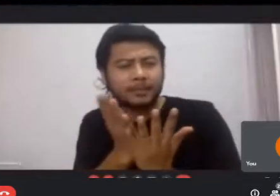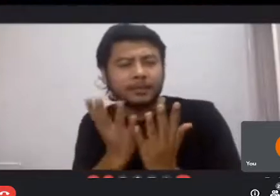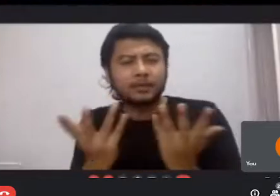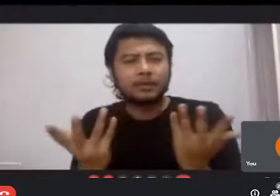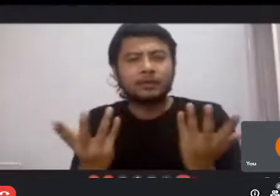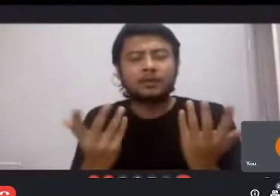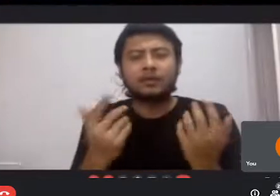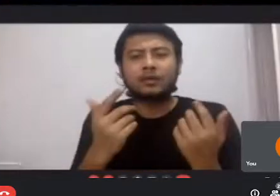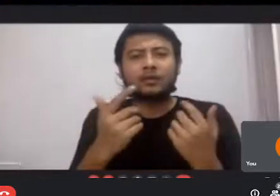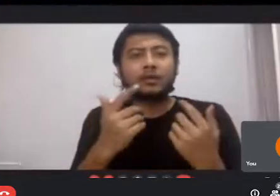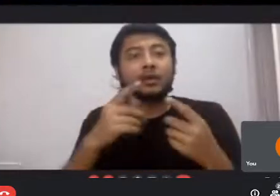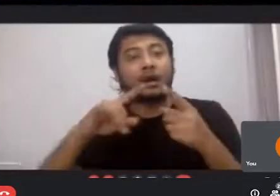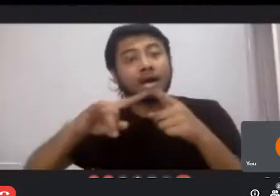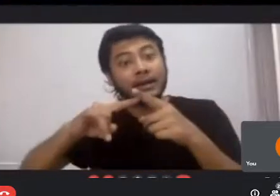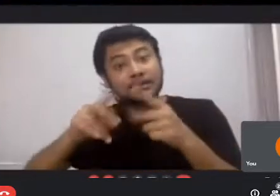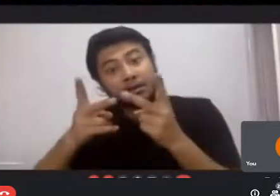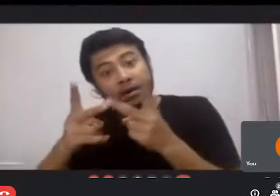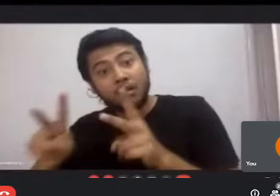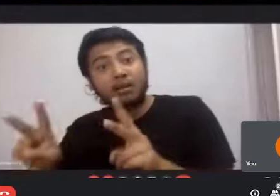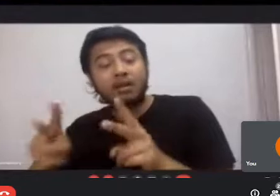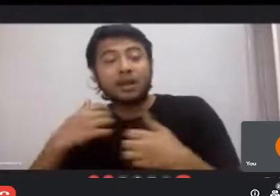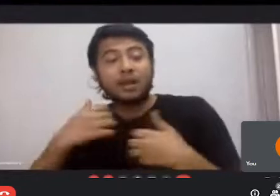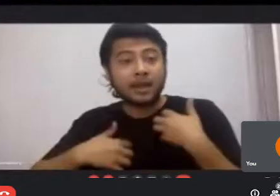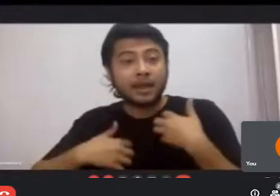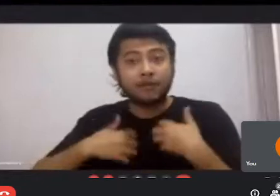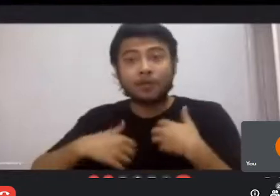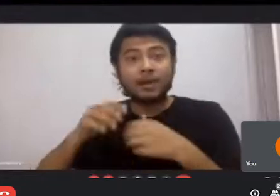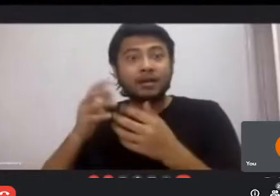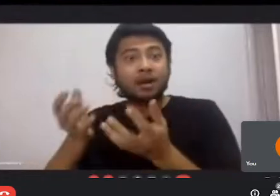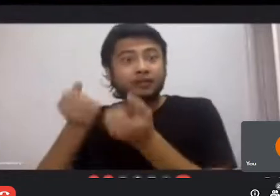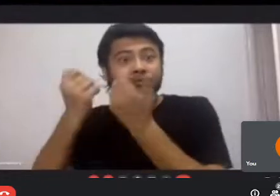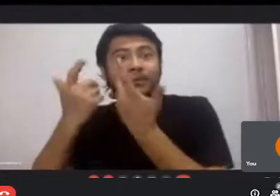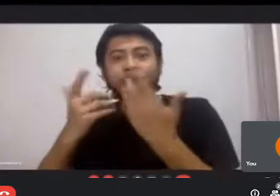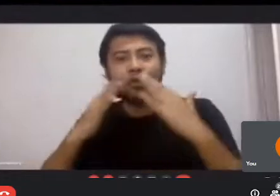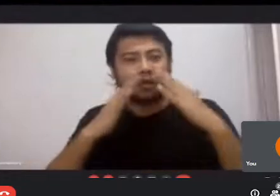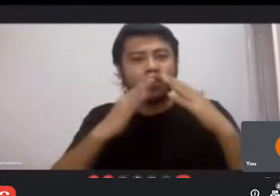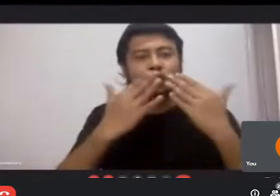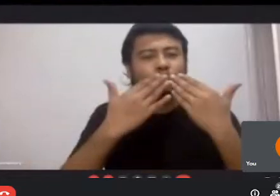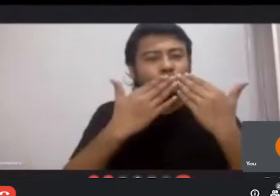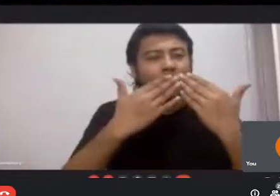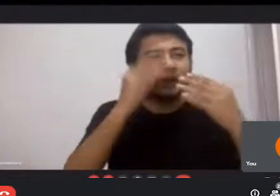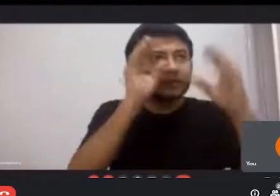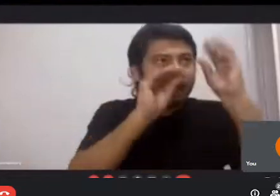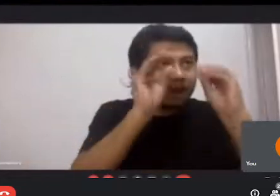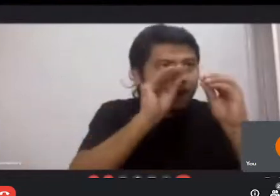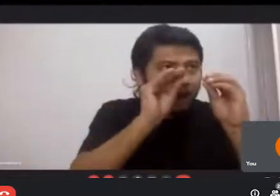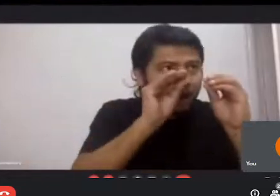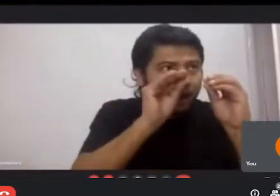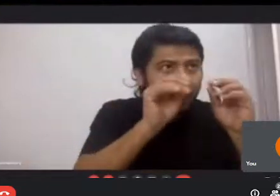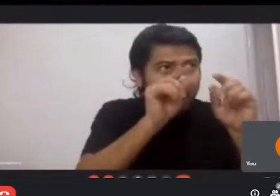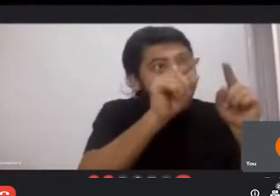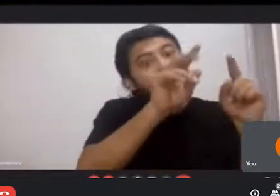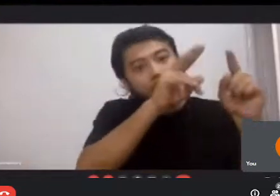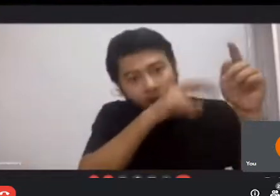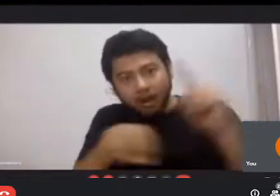learning inside the classroom, outside the classroom, and many other teaching techniques were